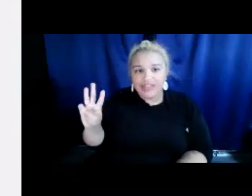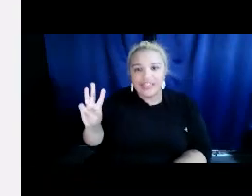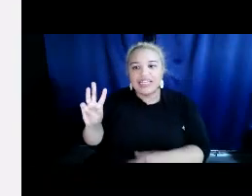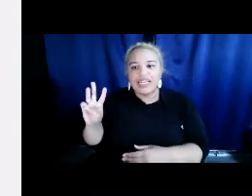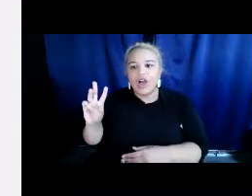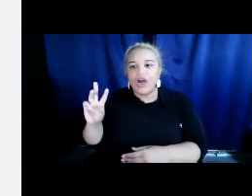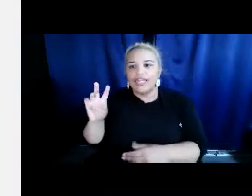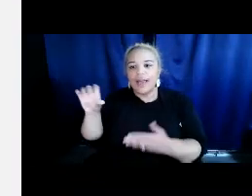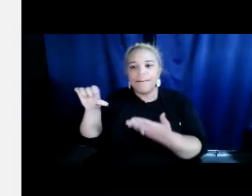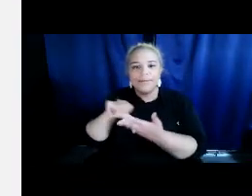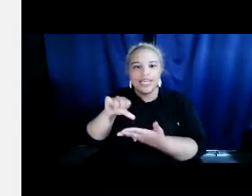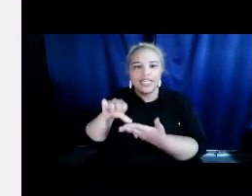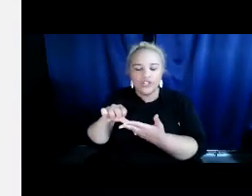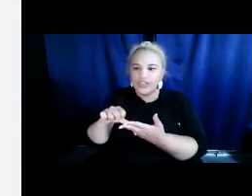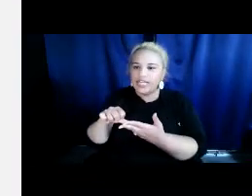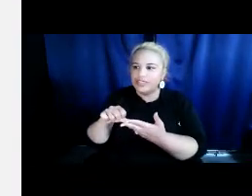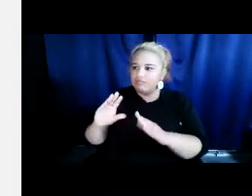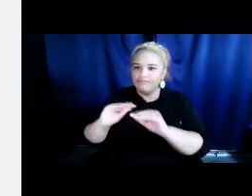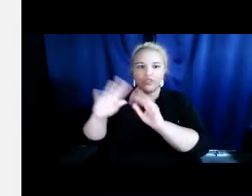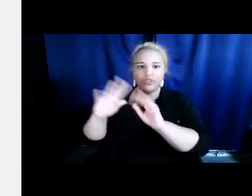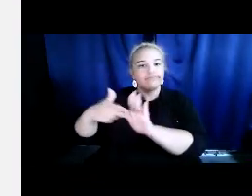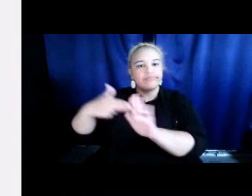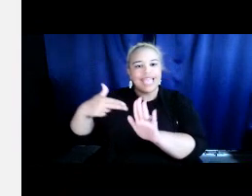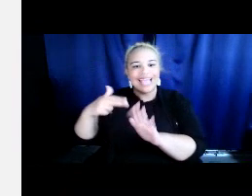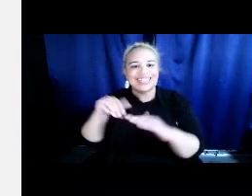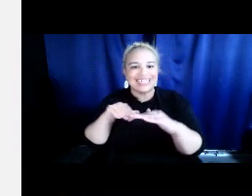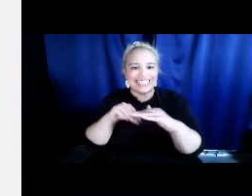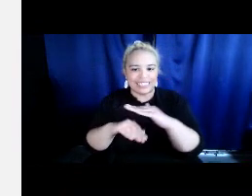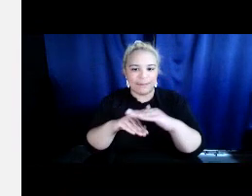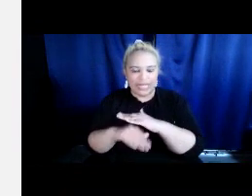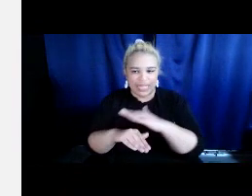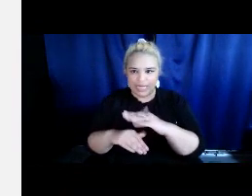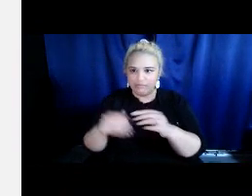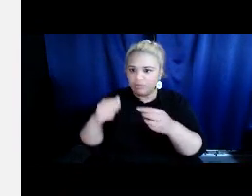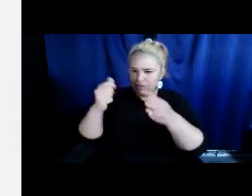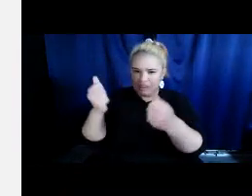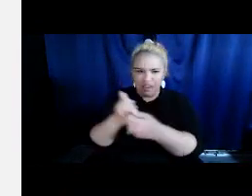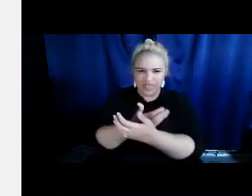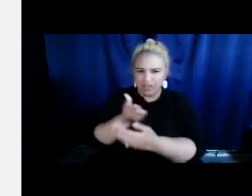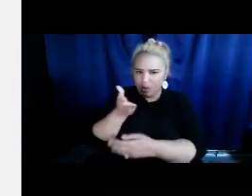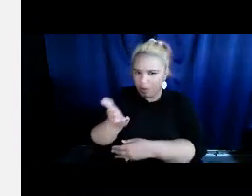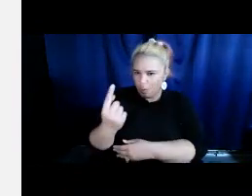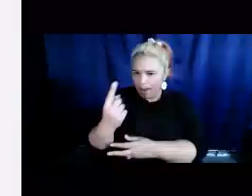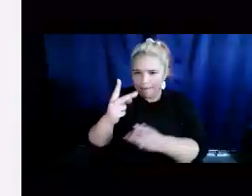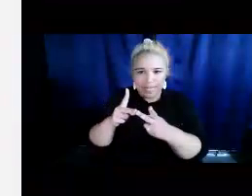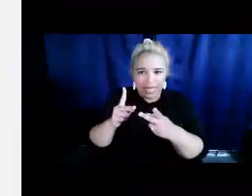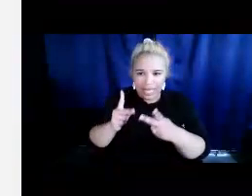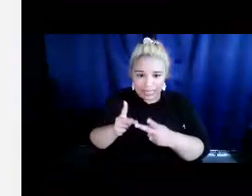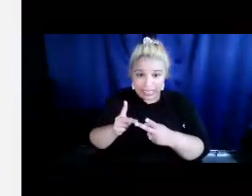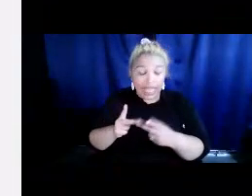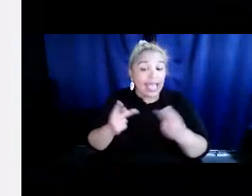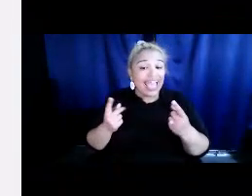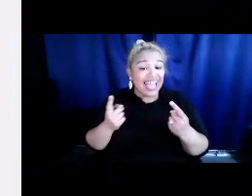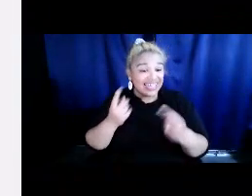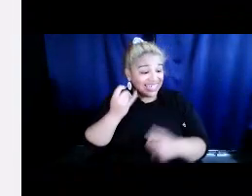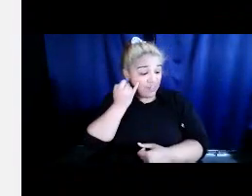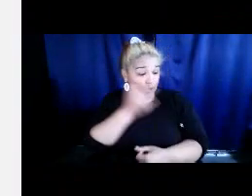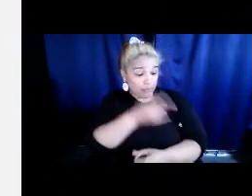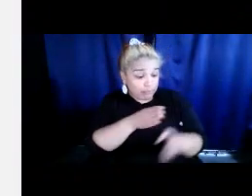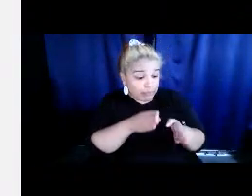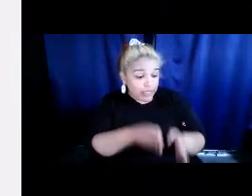Explain where visitors can get the sensory tools and who to contact for assistance. Now, in the workplace, include this information